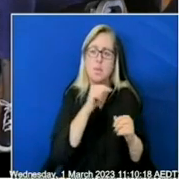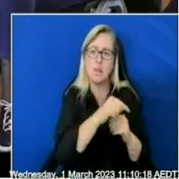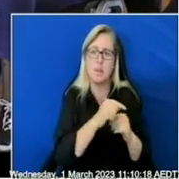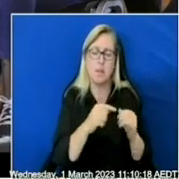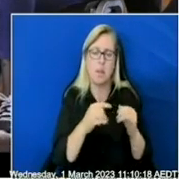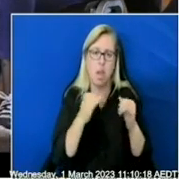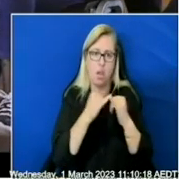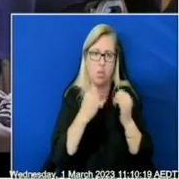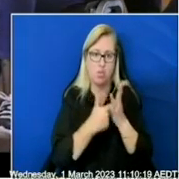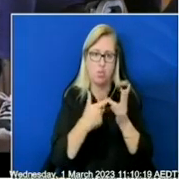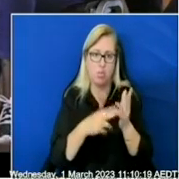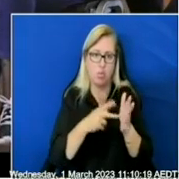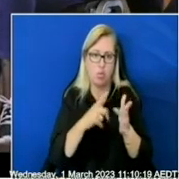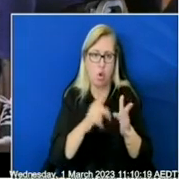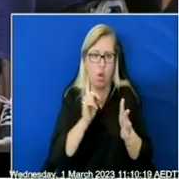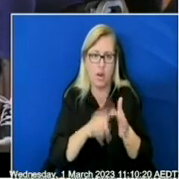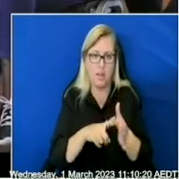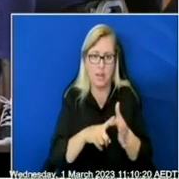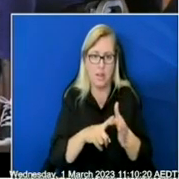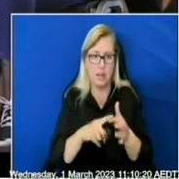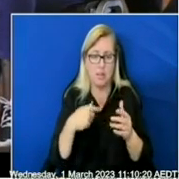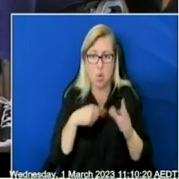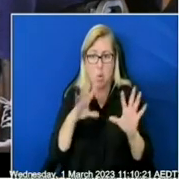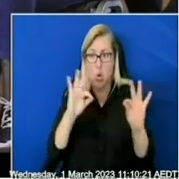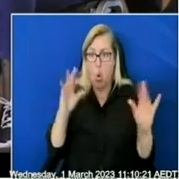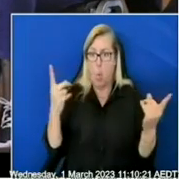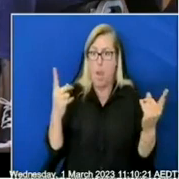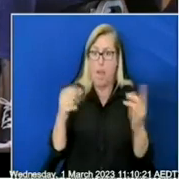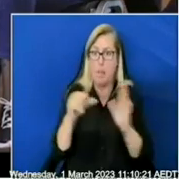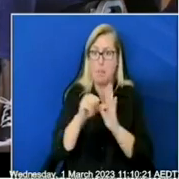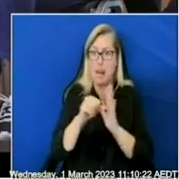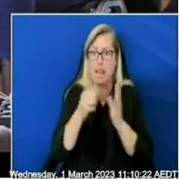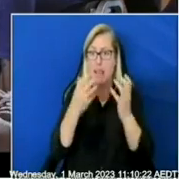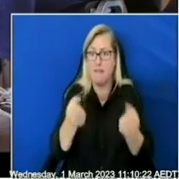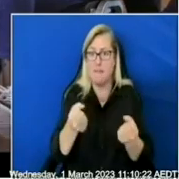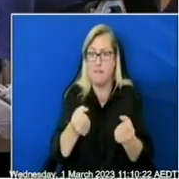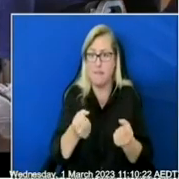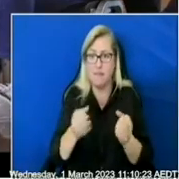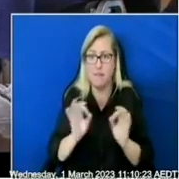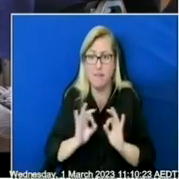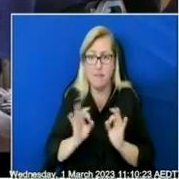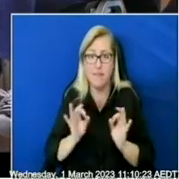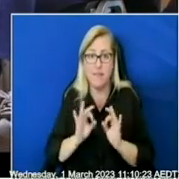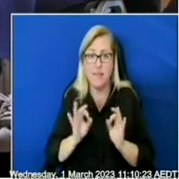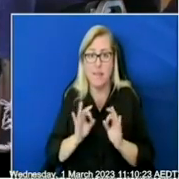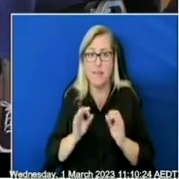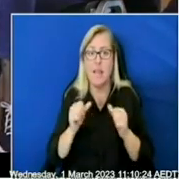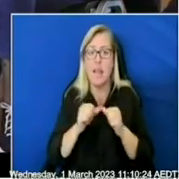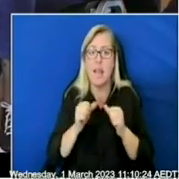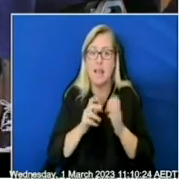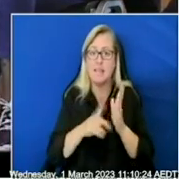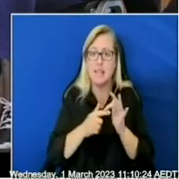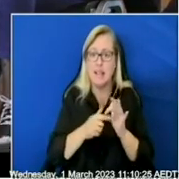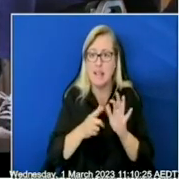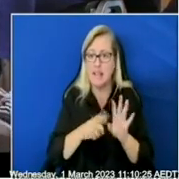Nobody had money. Mm. Auntie Gloria, Auntie Letty, they're all buried in the one grave